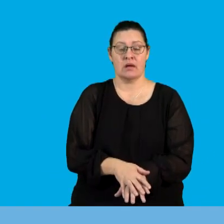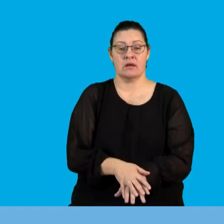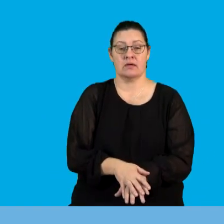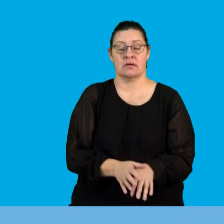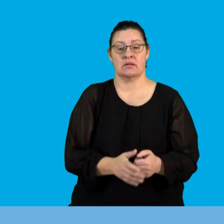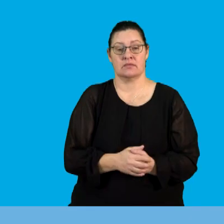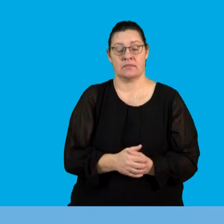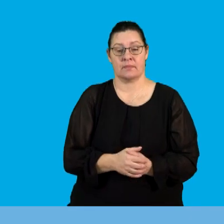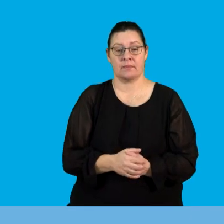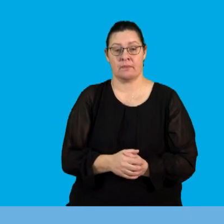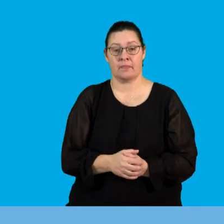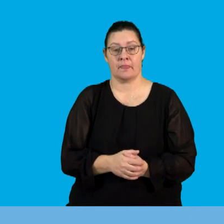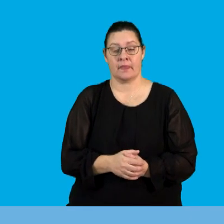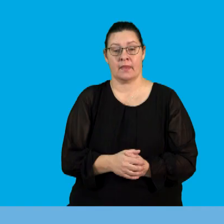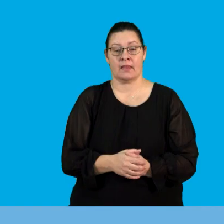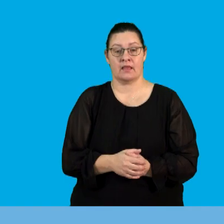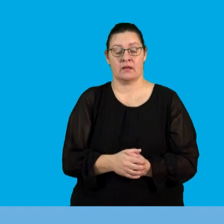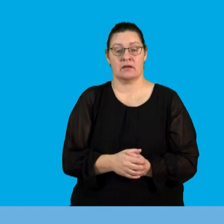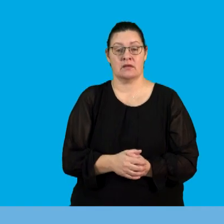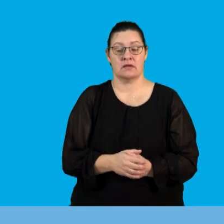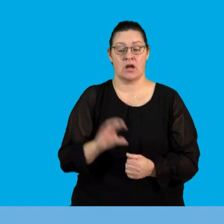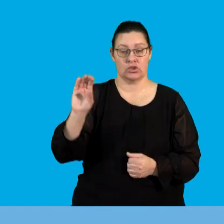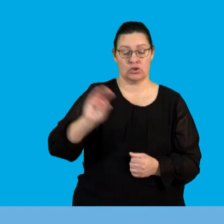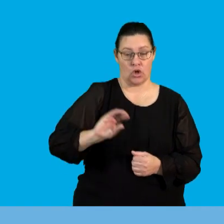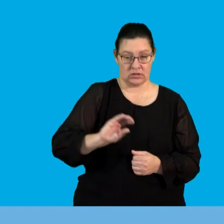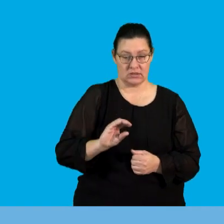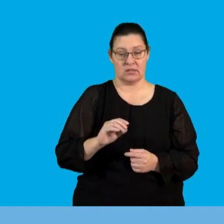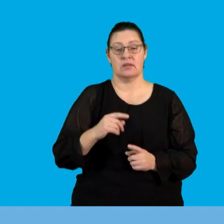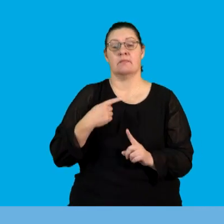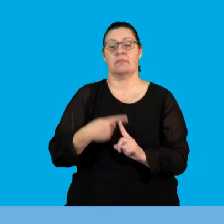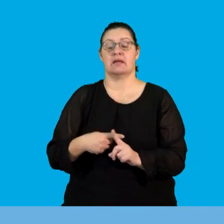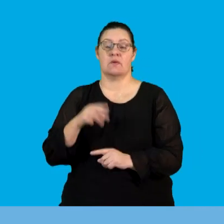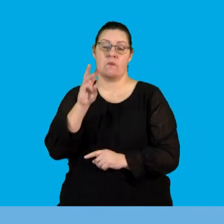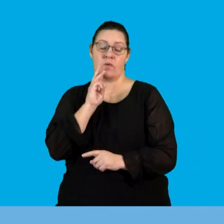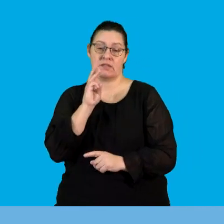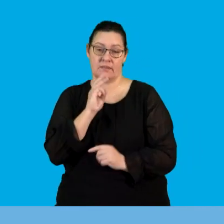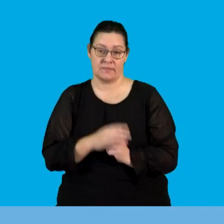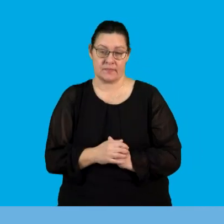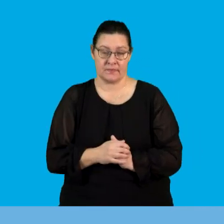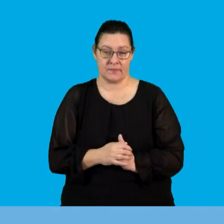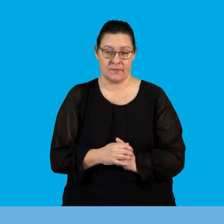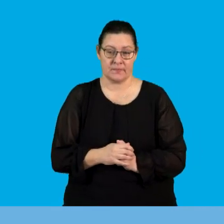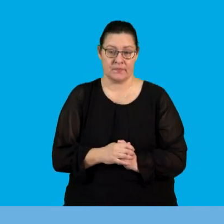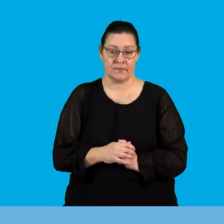O, and then those two things reacted together to form salt